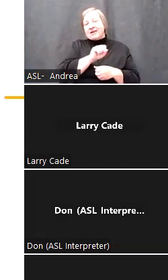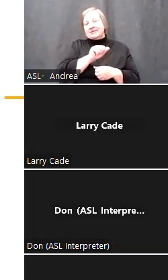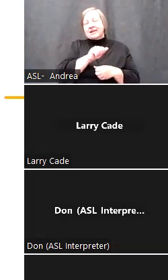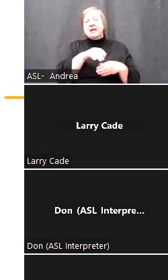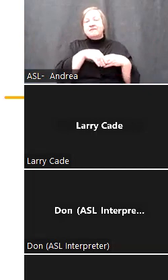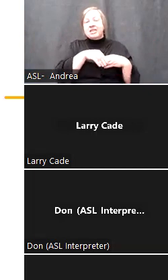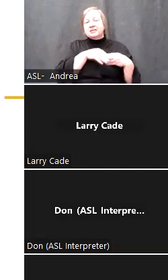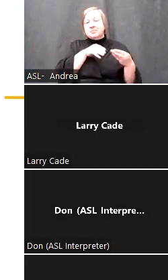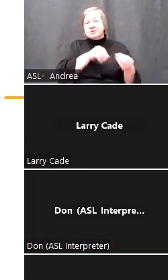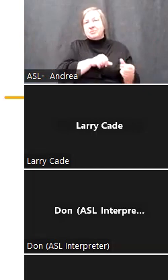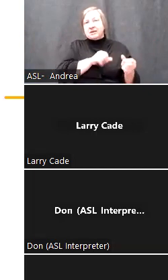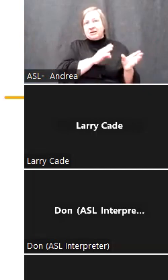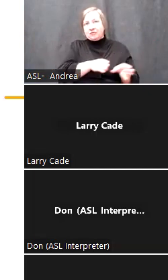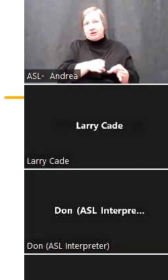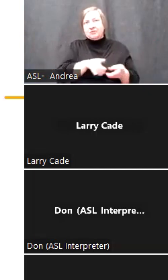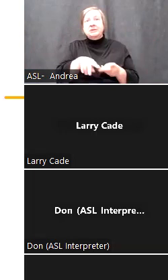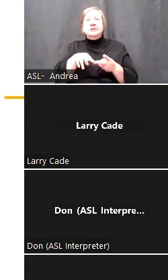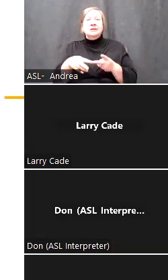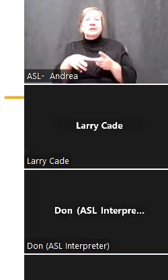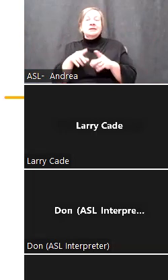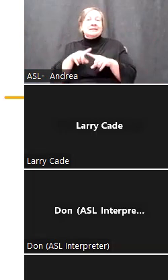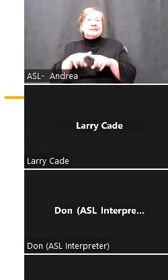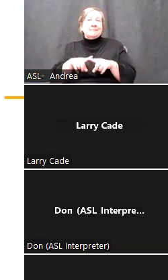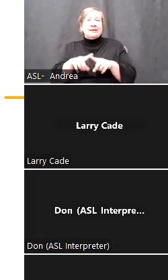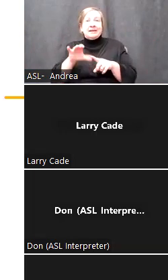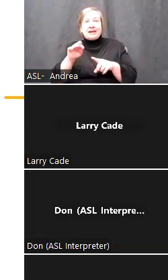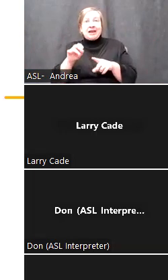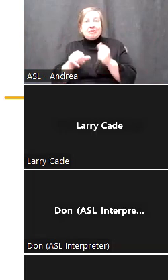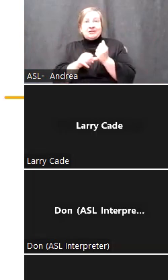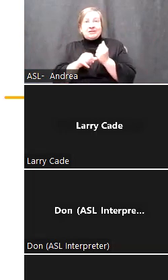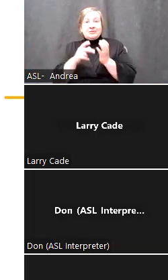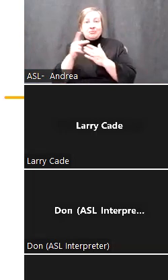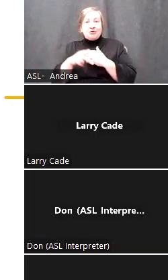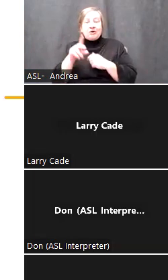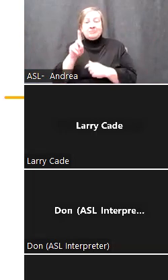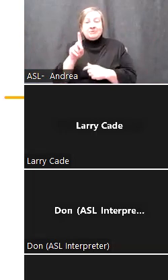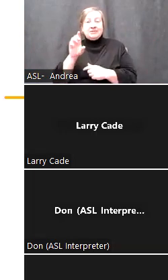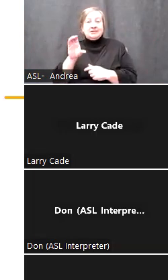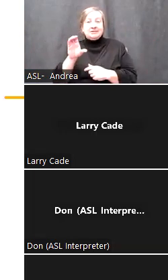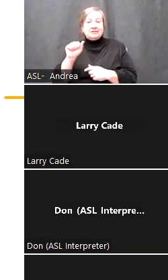arrangement. The other is the Dependent Care Assistance Program, or we refer to it as DCAP.